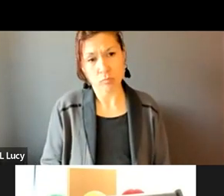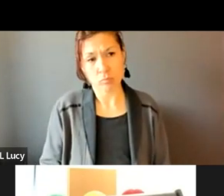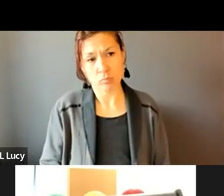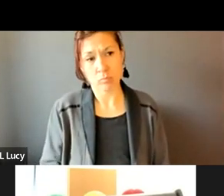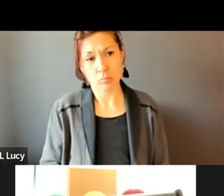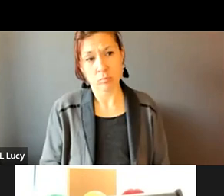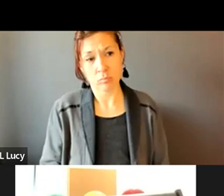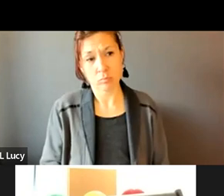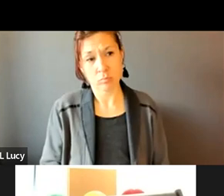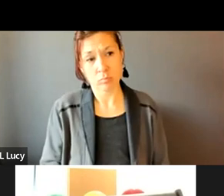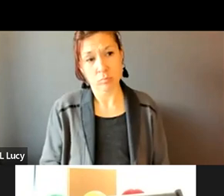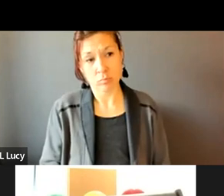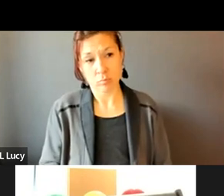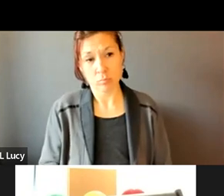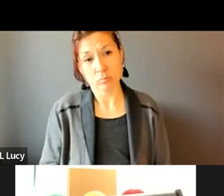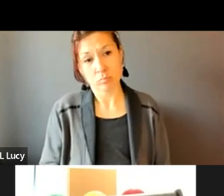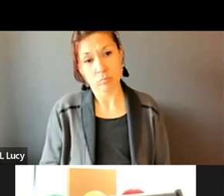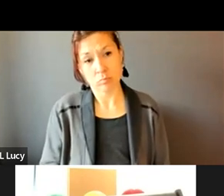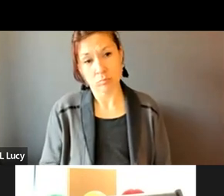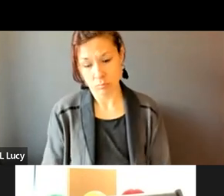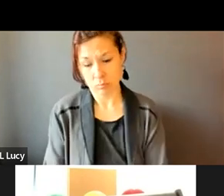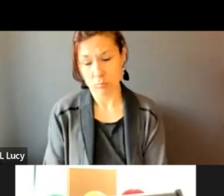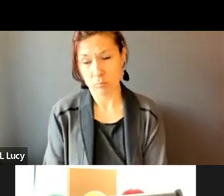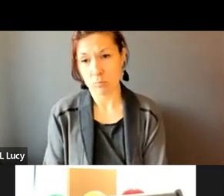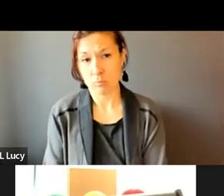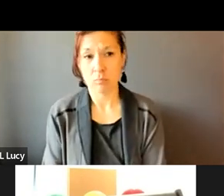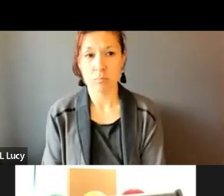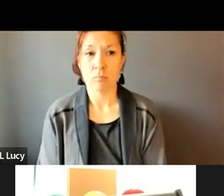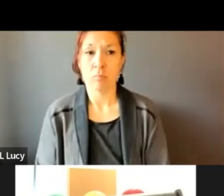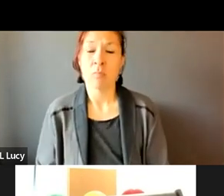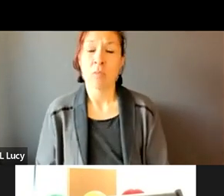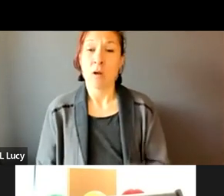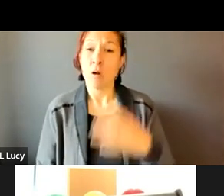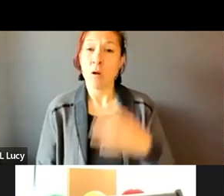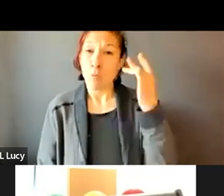because at the end of the day they're the ones suffering the consequences